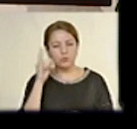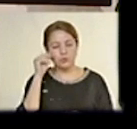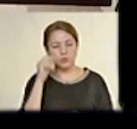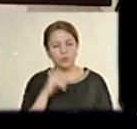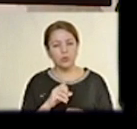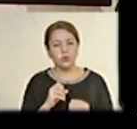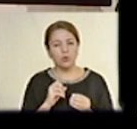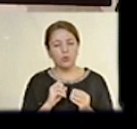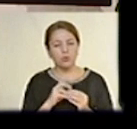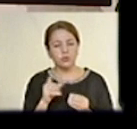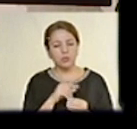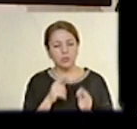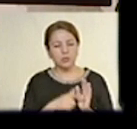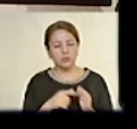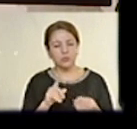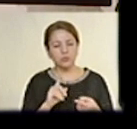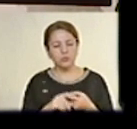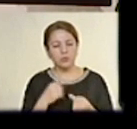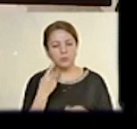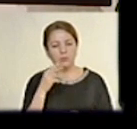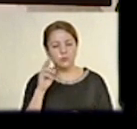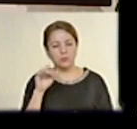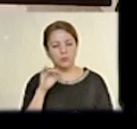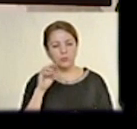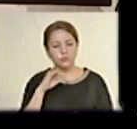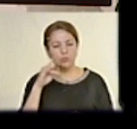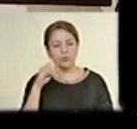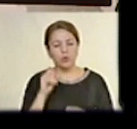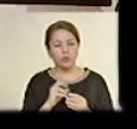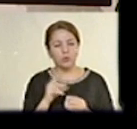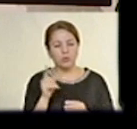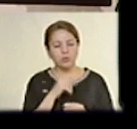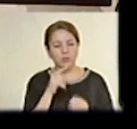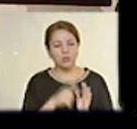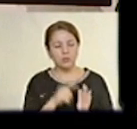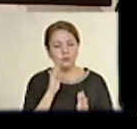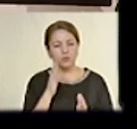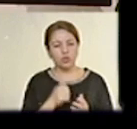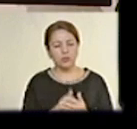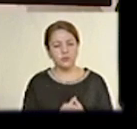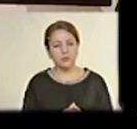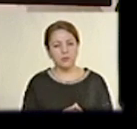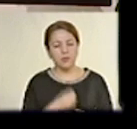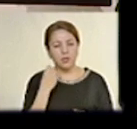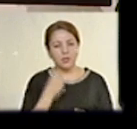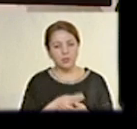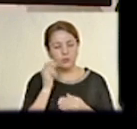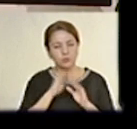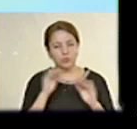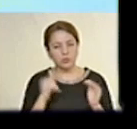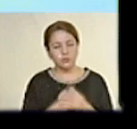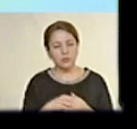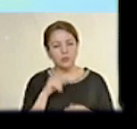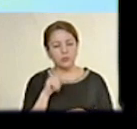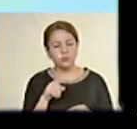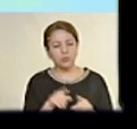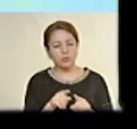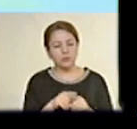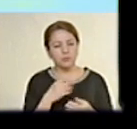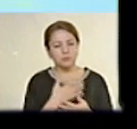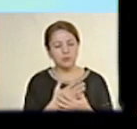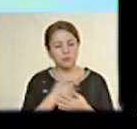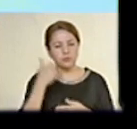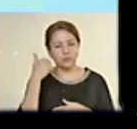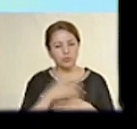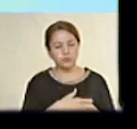7 ni qo'shganimizda 1.12 dan 7 hosil bo'lar ekan. Aysa o'quvchilar, bu kabi misollar sizga